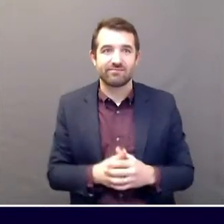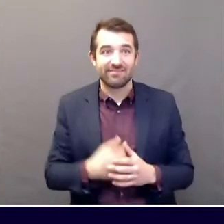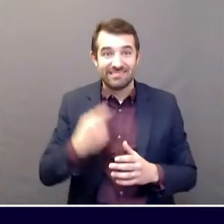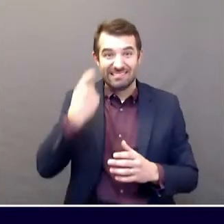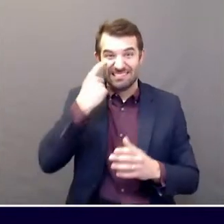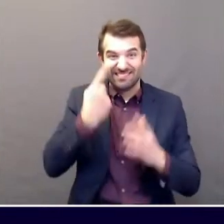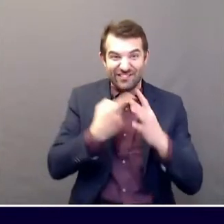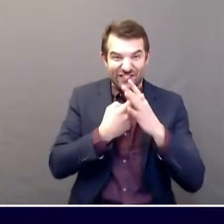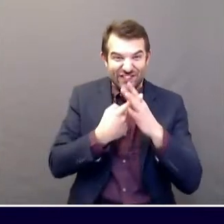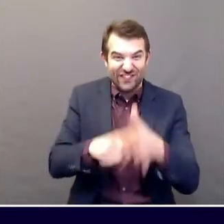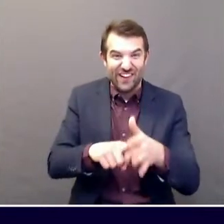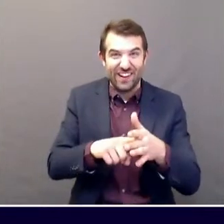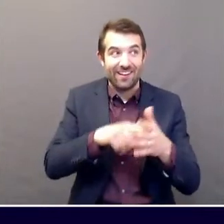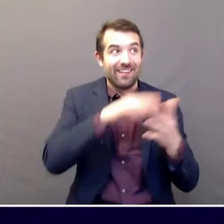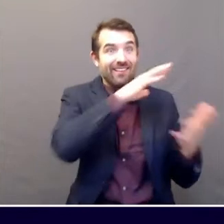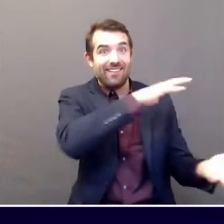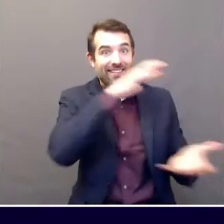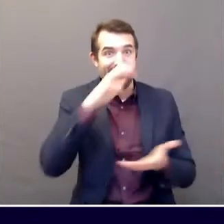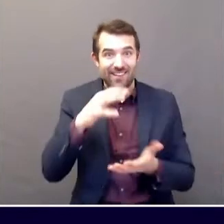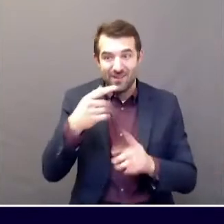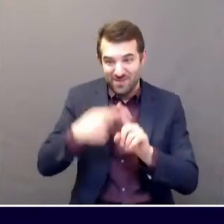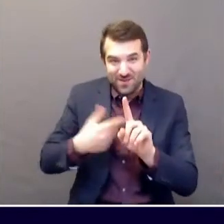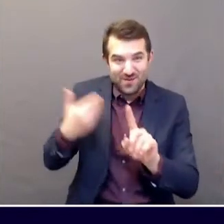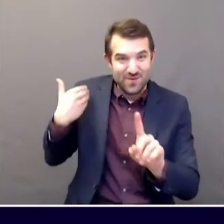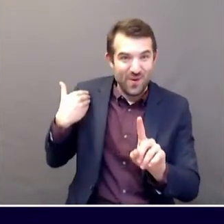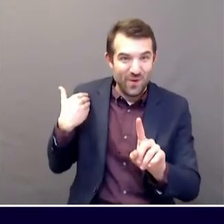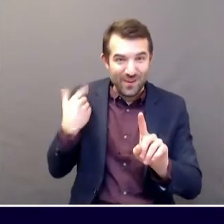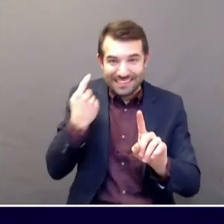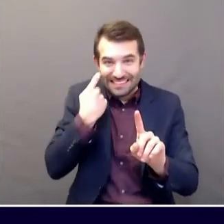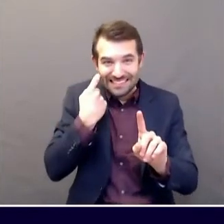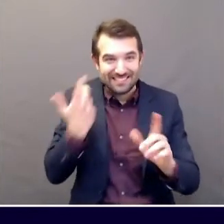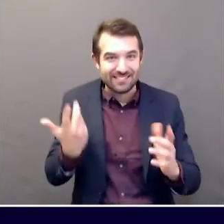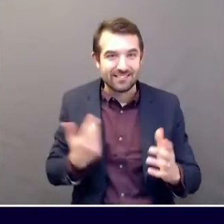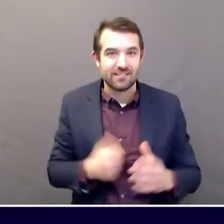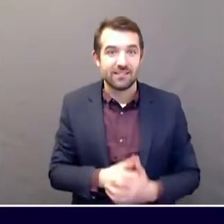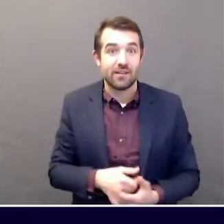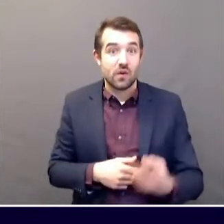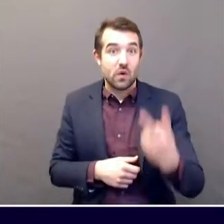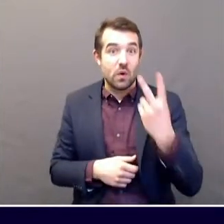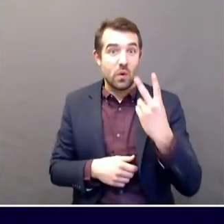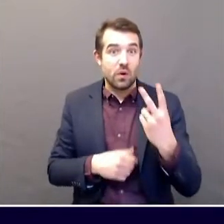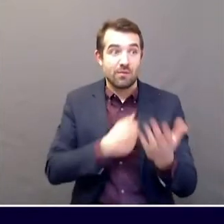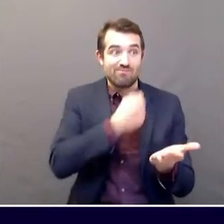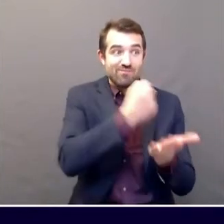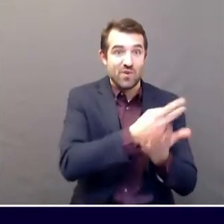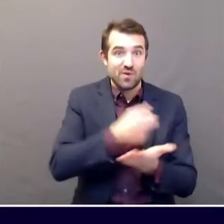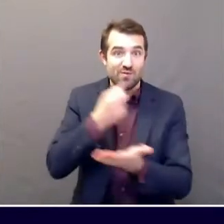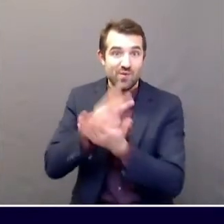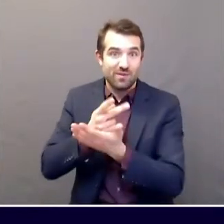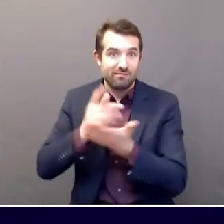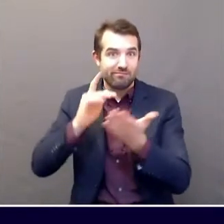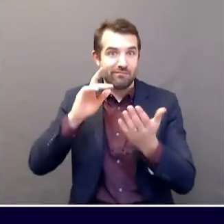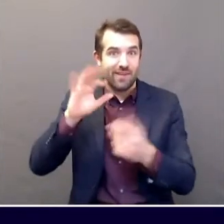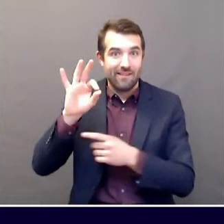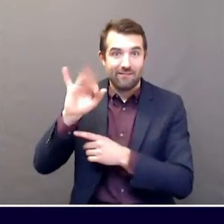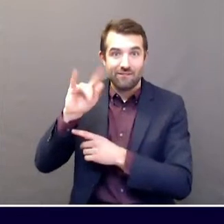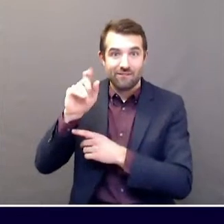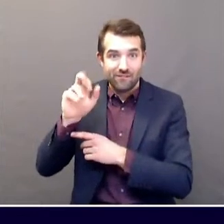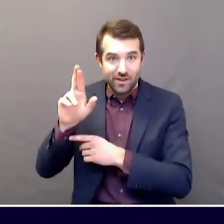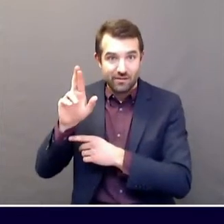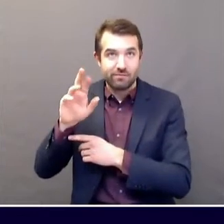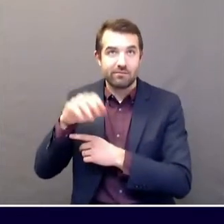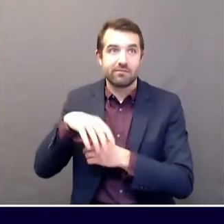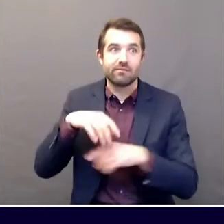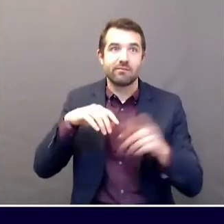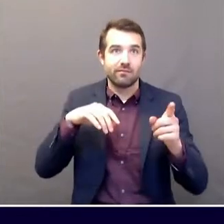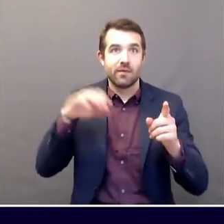process, when these two vaccines were approved with an emergency use authorization, kind of rushed through